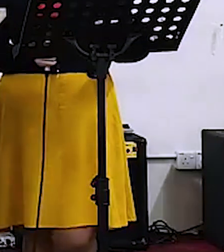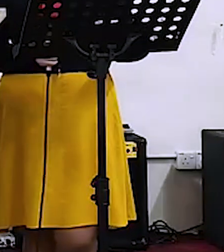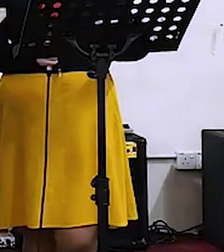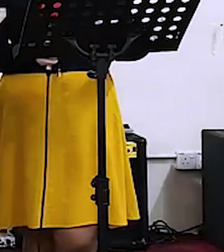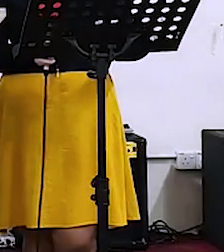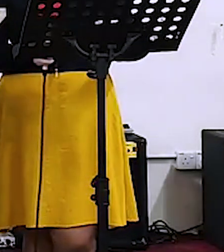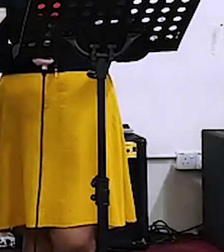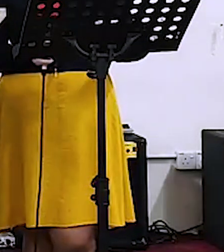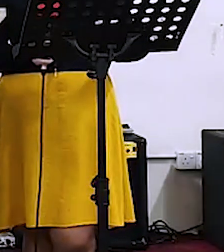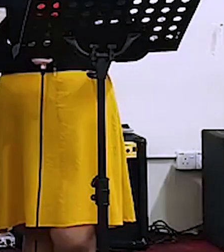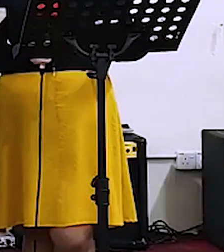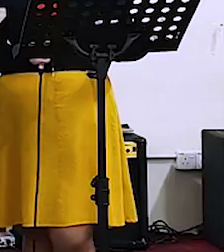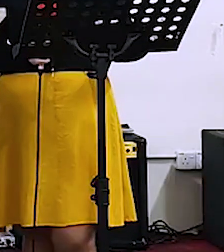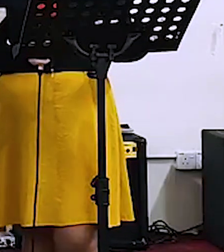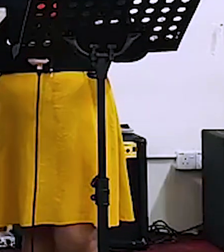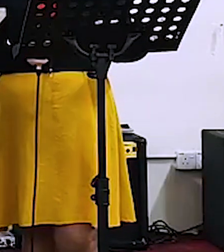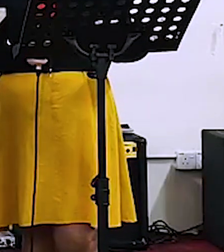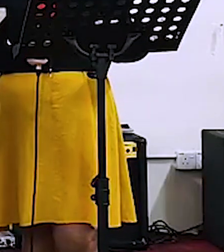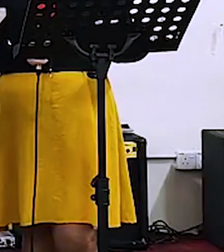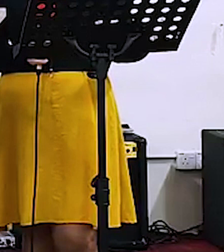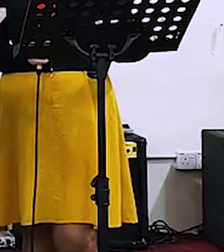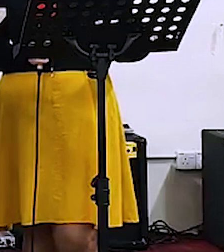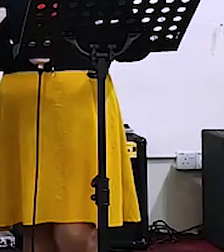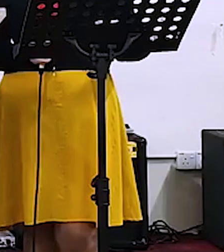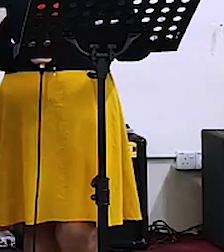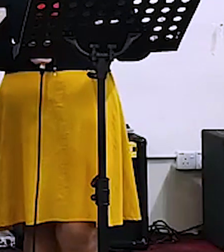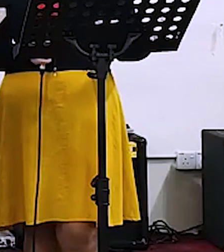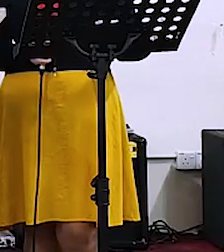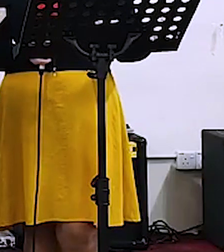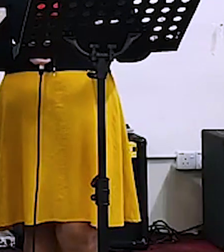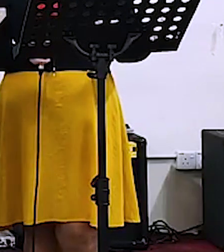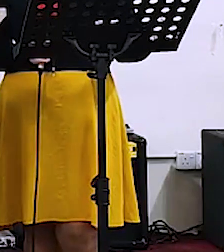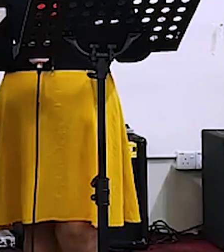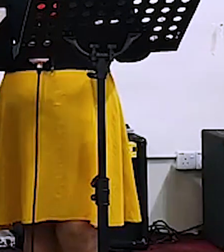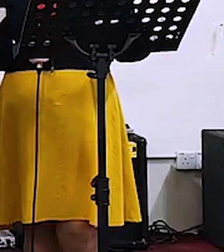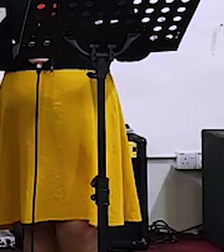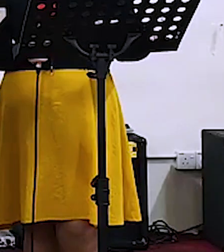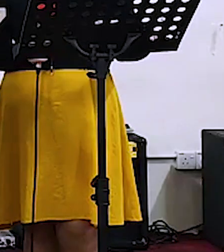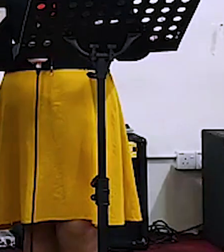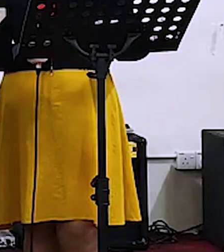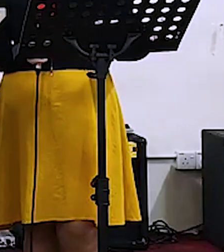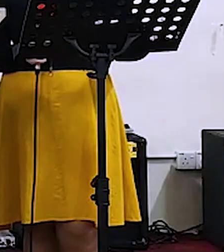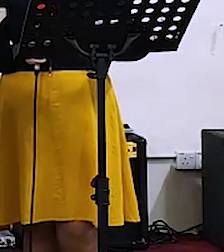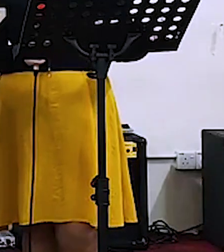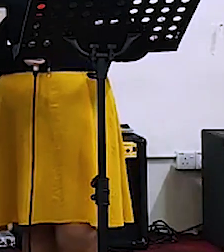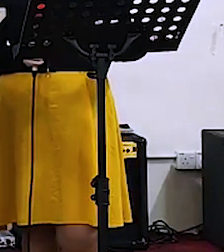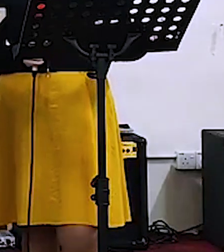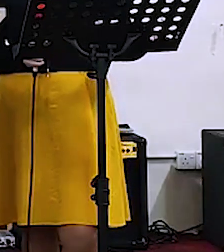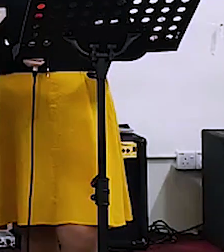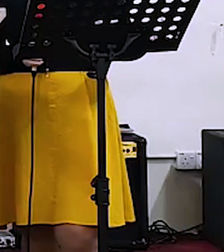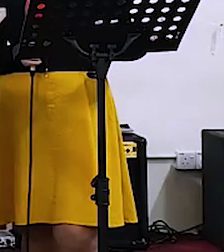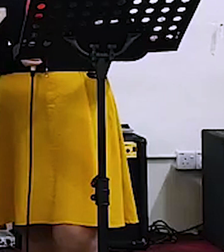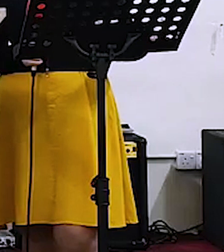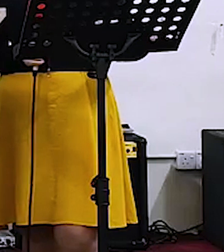that God has done for us. And this morning I want to say, and especially mercy. I mean, grace is super duper equally important, but it's related to my